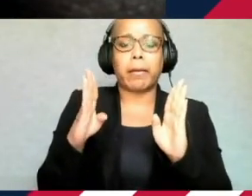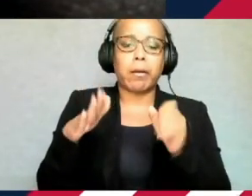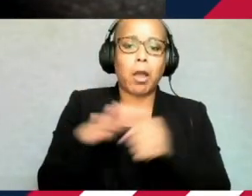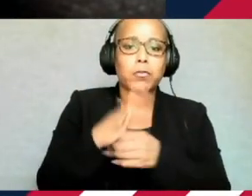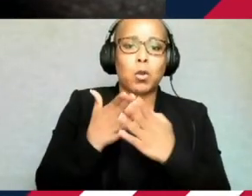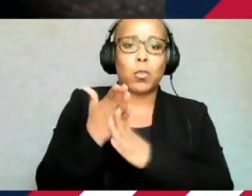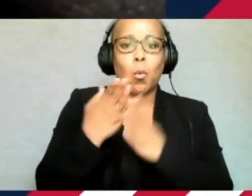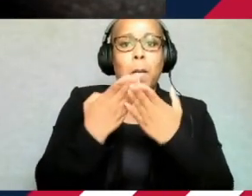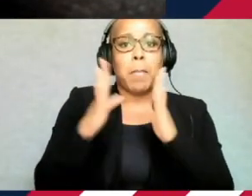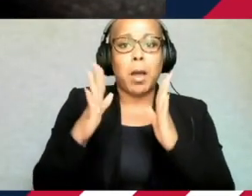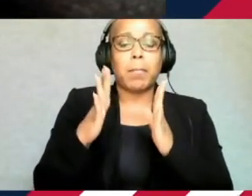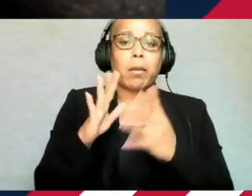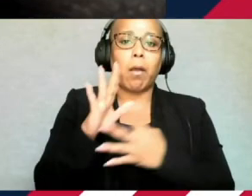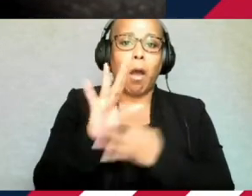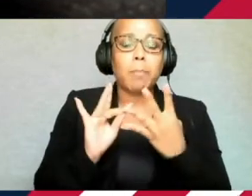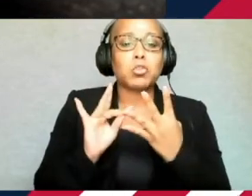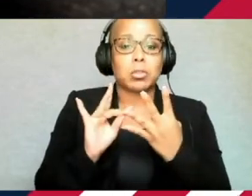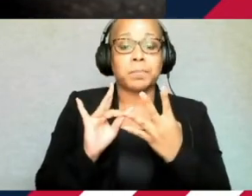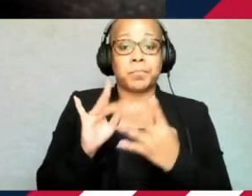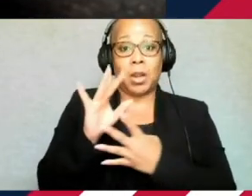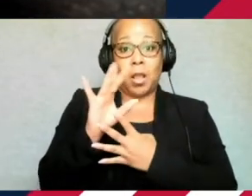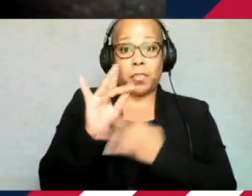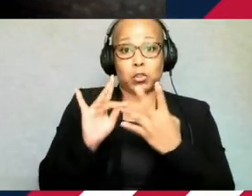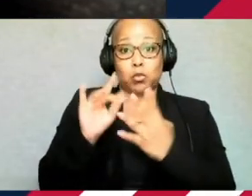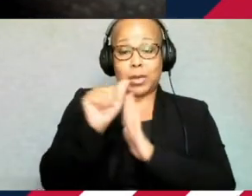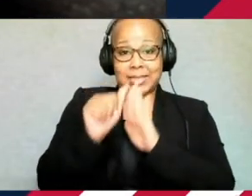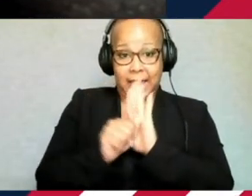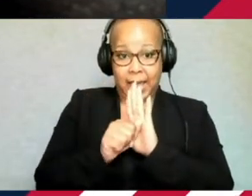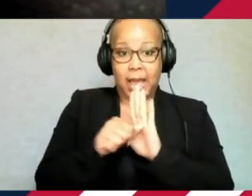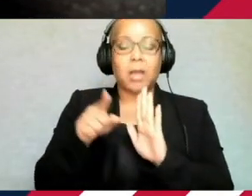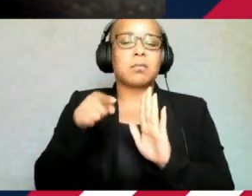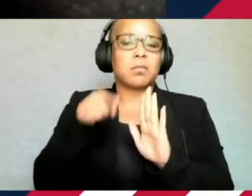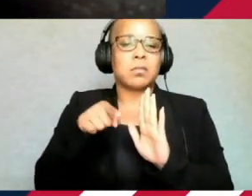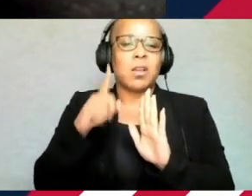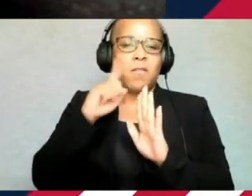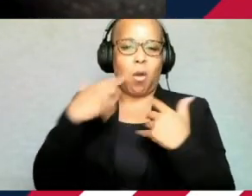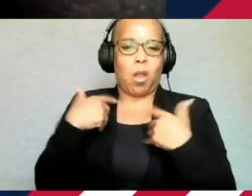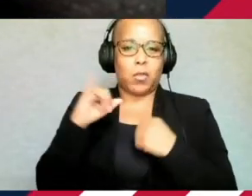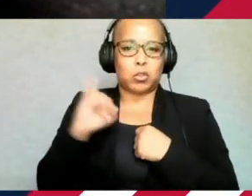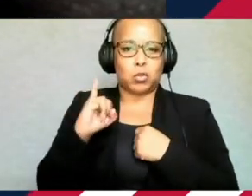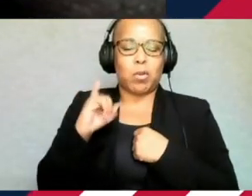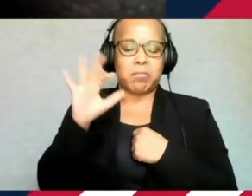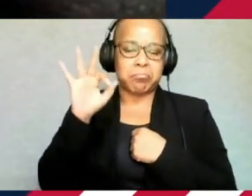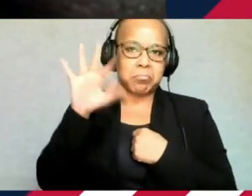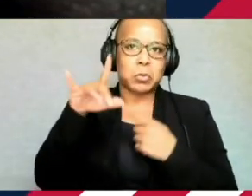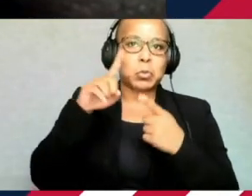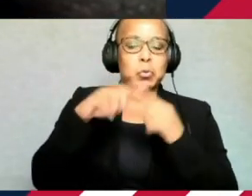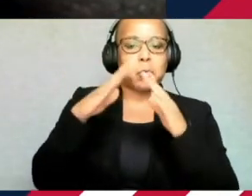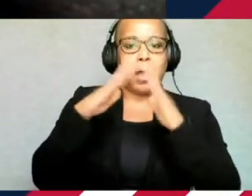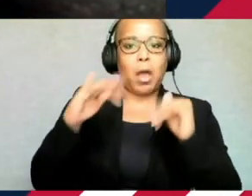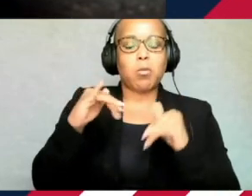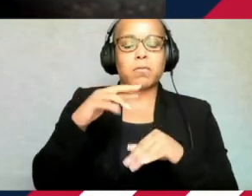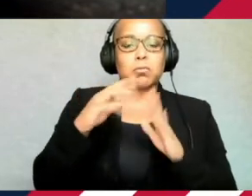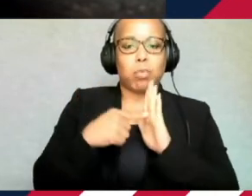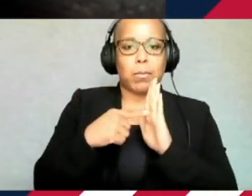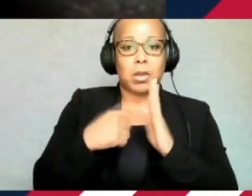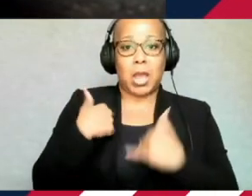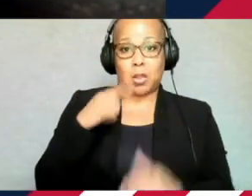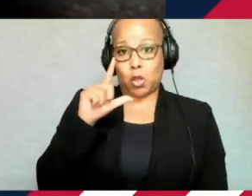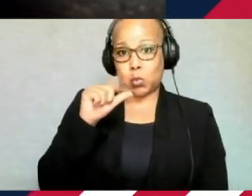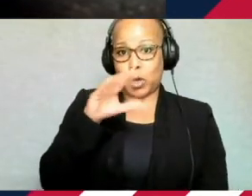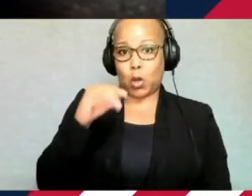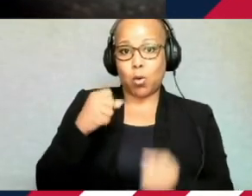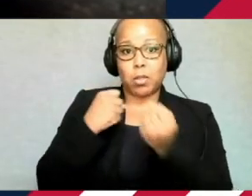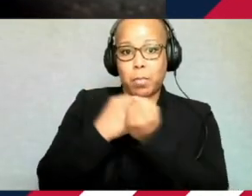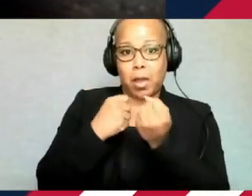public option. The Choice Act, a public option for health insurance, has been introduced in the House of Representatives. It has 20 co-sponsors. Medicare